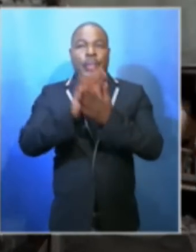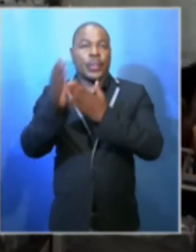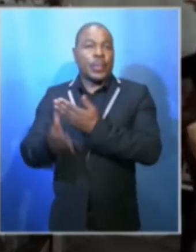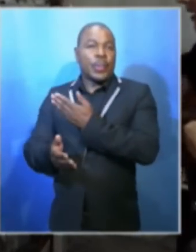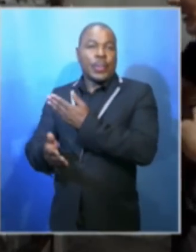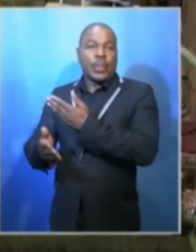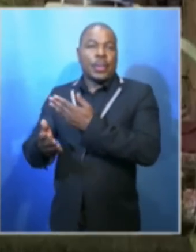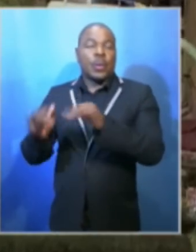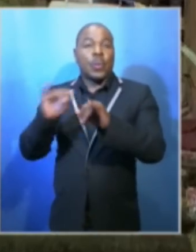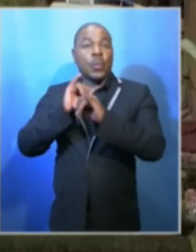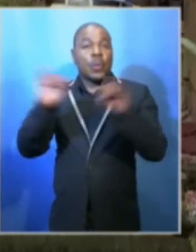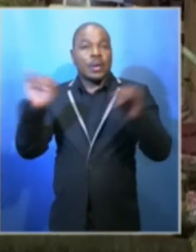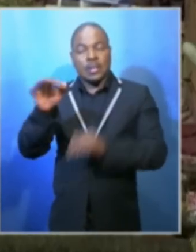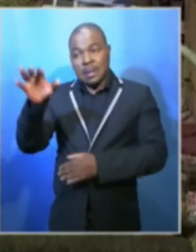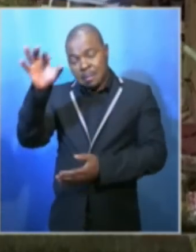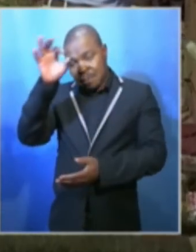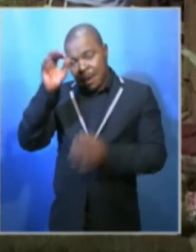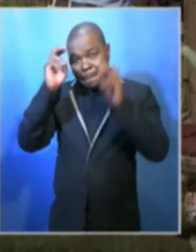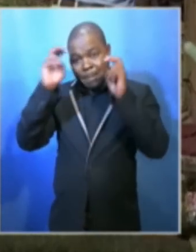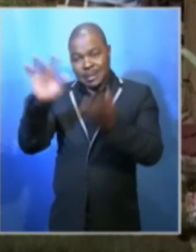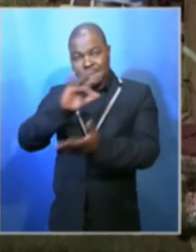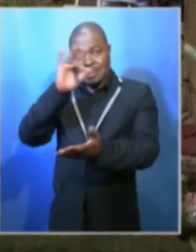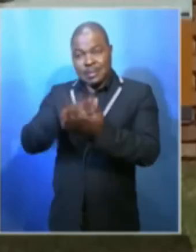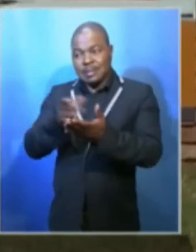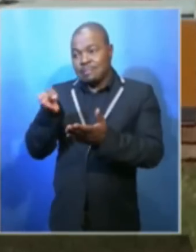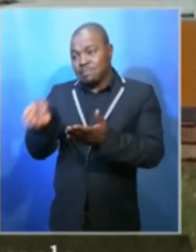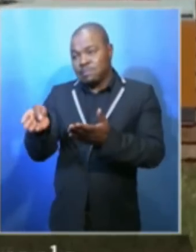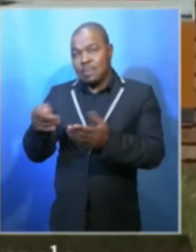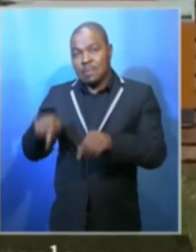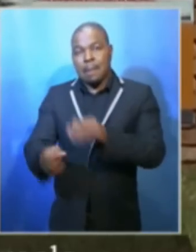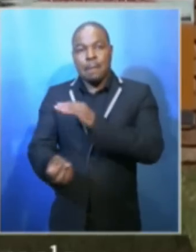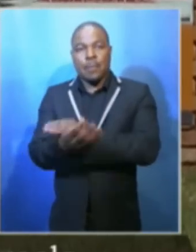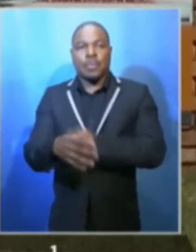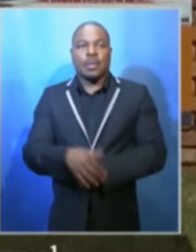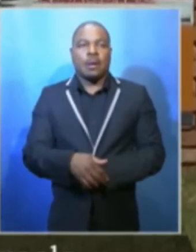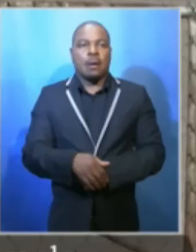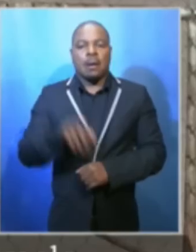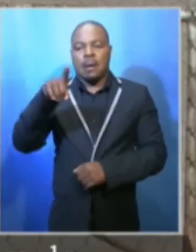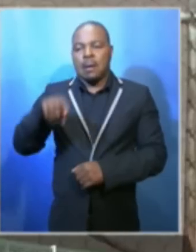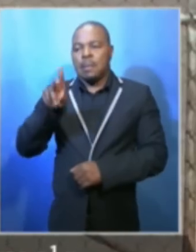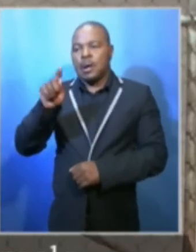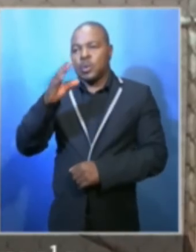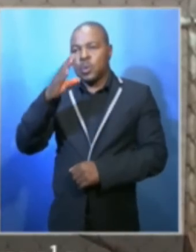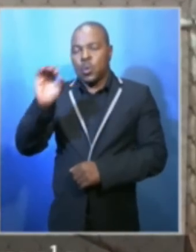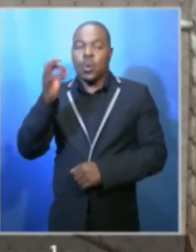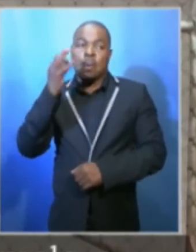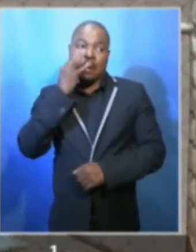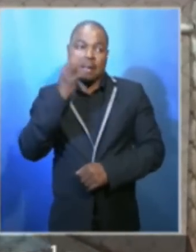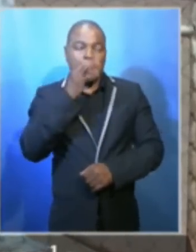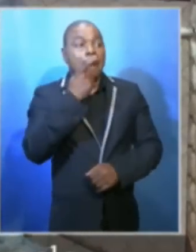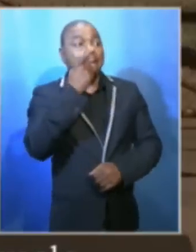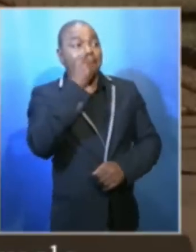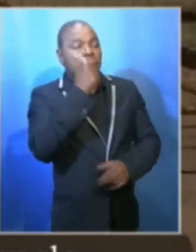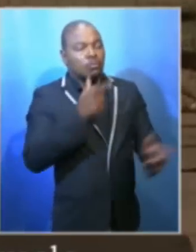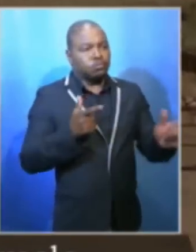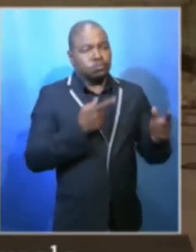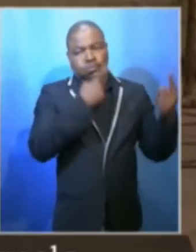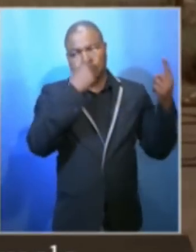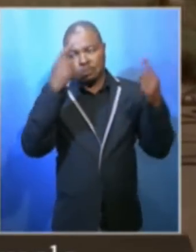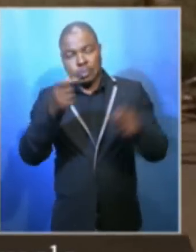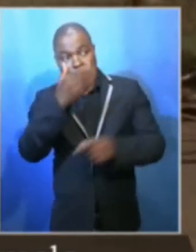boemelo ba dibese mo profinseng eno. Batlhankela ba Patco ba re banna bao ba neng ba tlhomile ditlhobolo ba ba sa itseweng ba